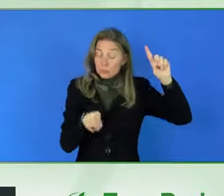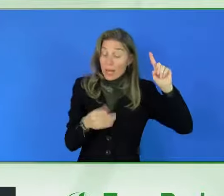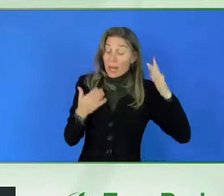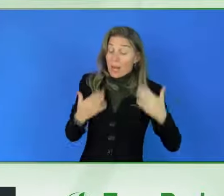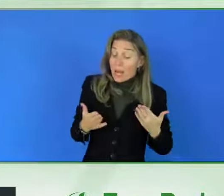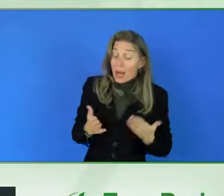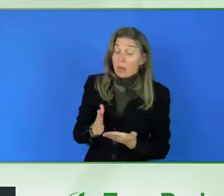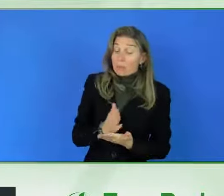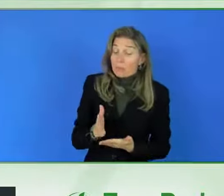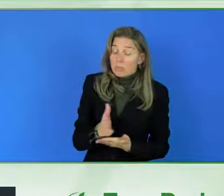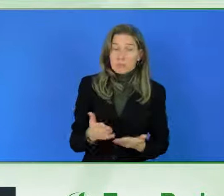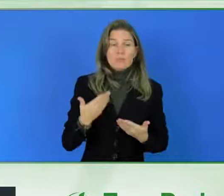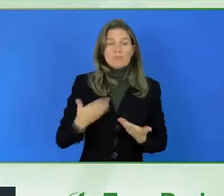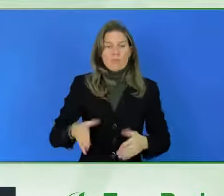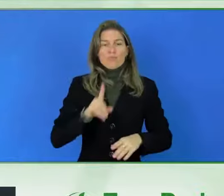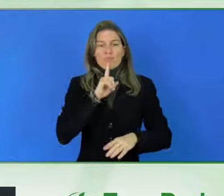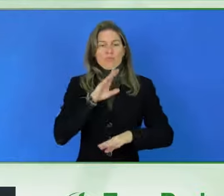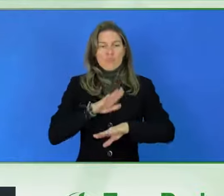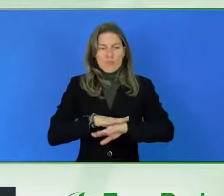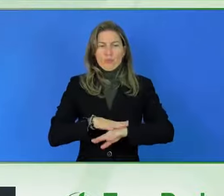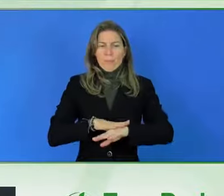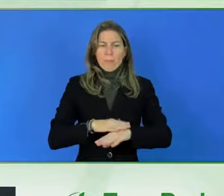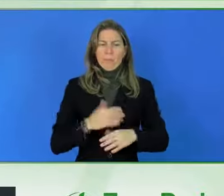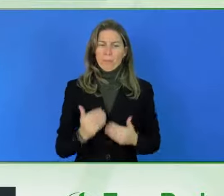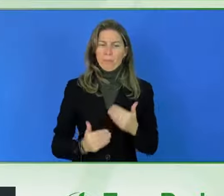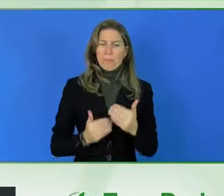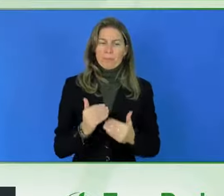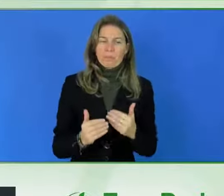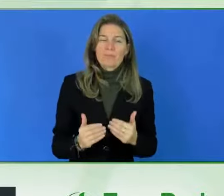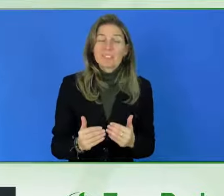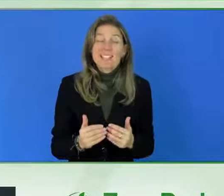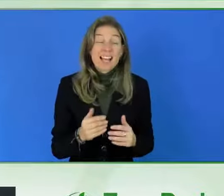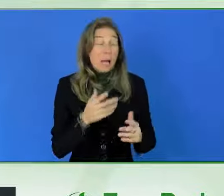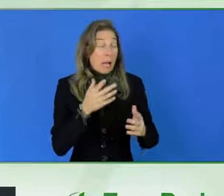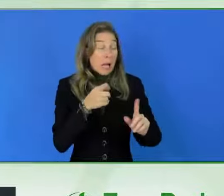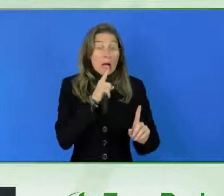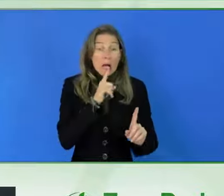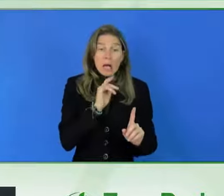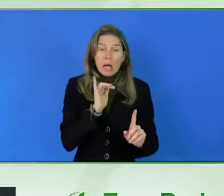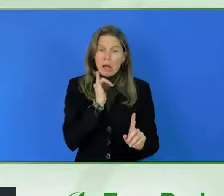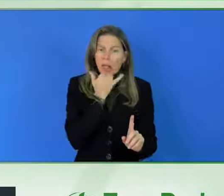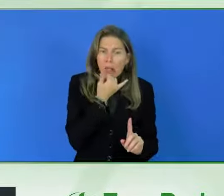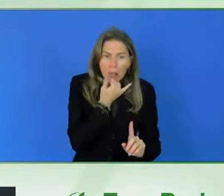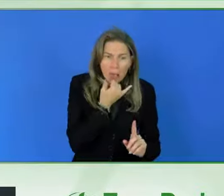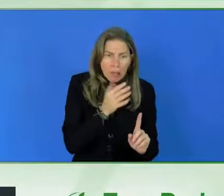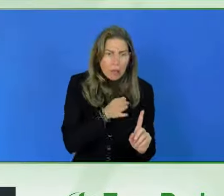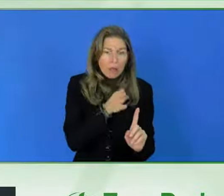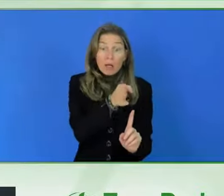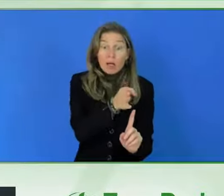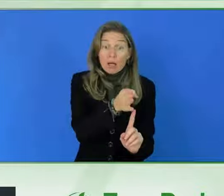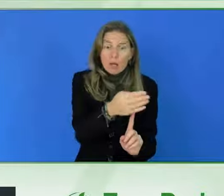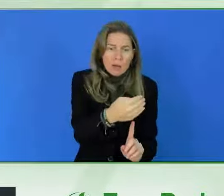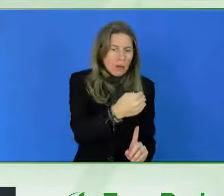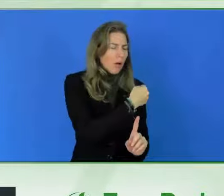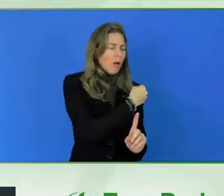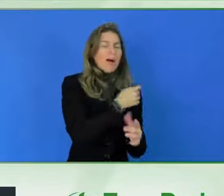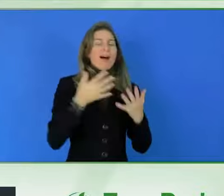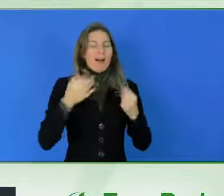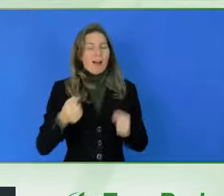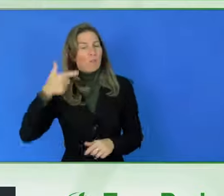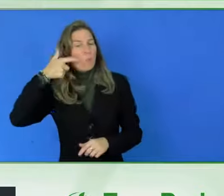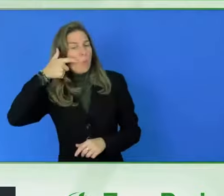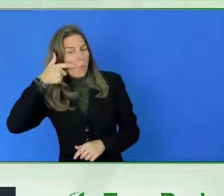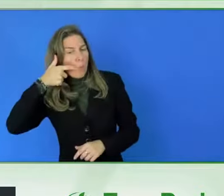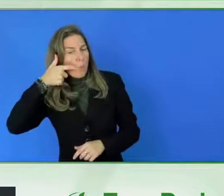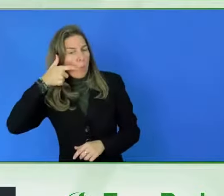there will be always behind, as you see during the video, an operator taking care of the user and providing information to get the